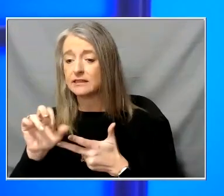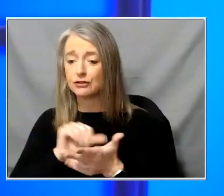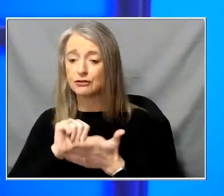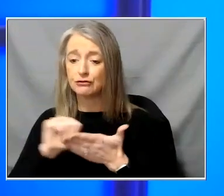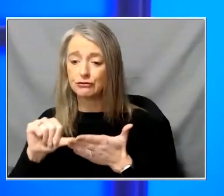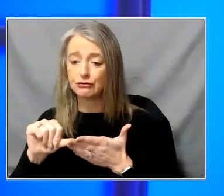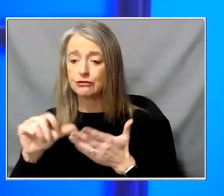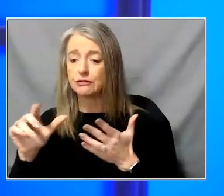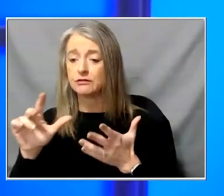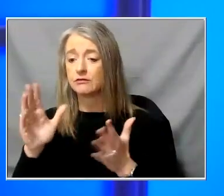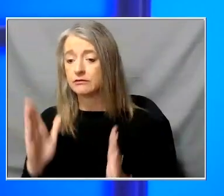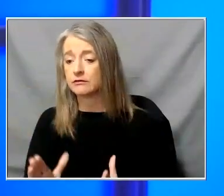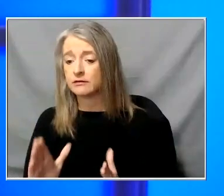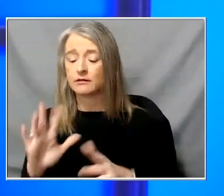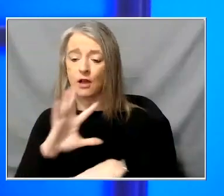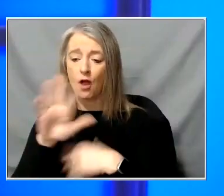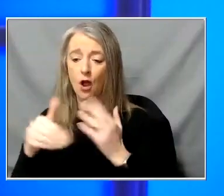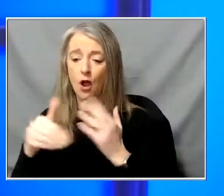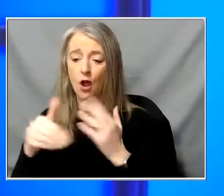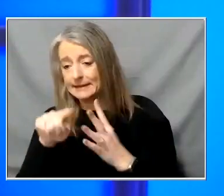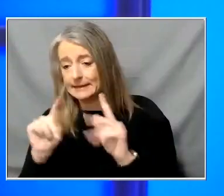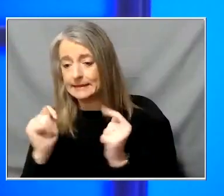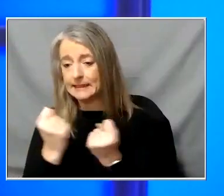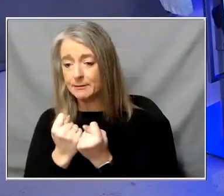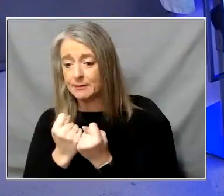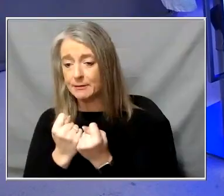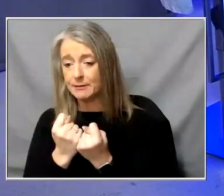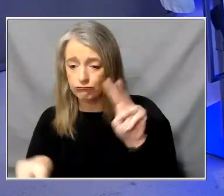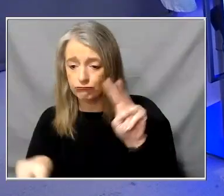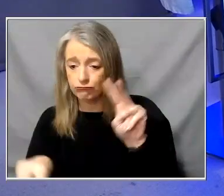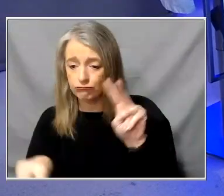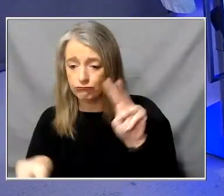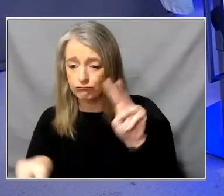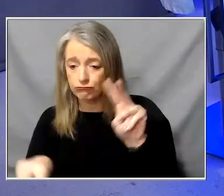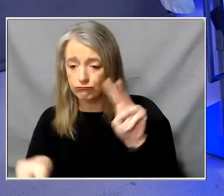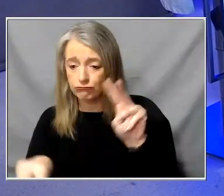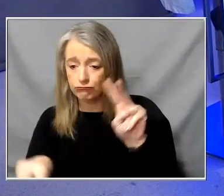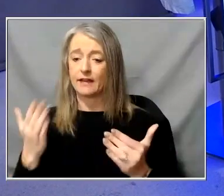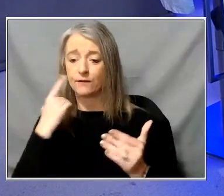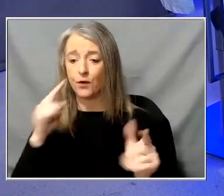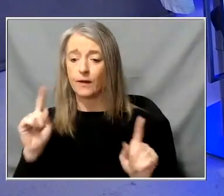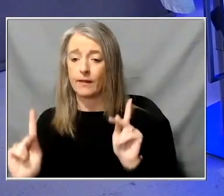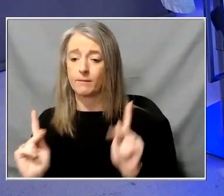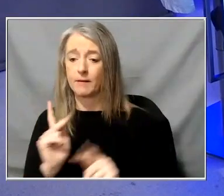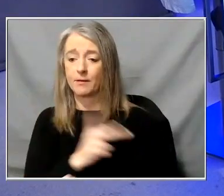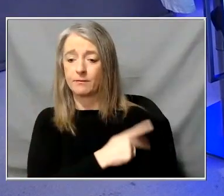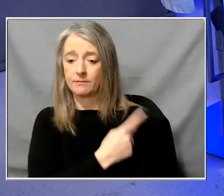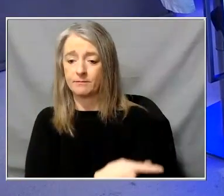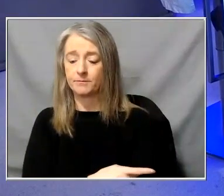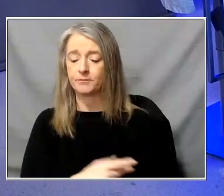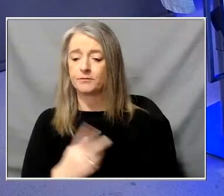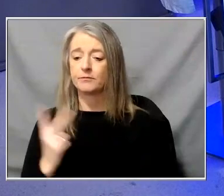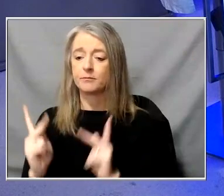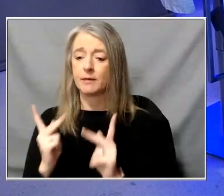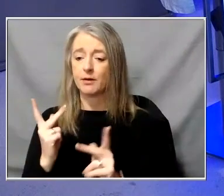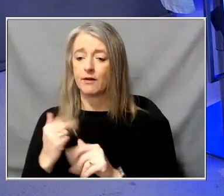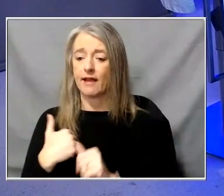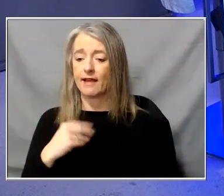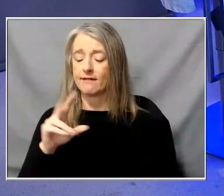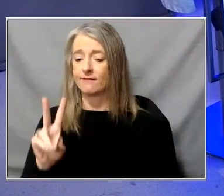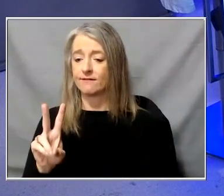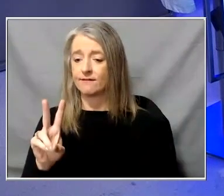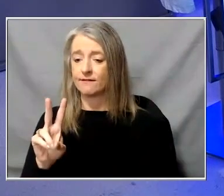The same's not true for the gallbladder. The heart sits about right here. The stomach sits about right, just an inch below that, and maybe